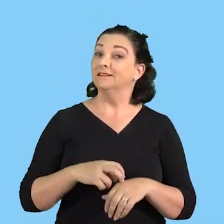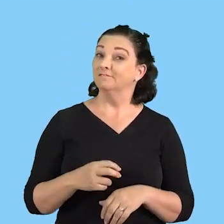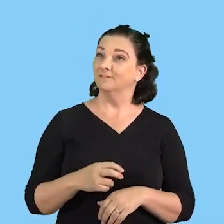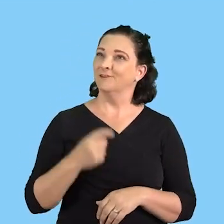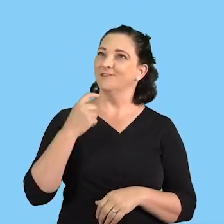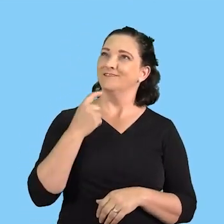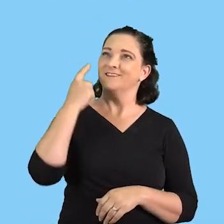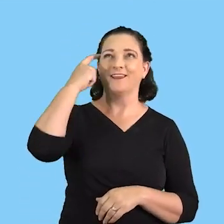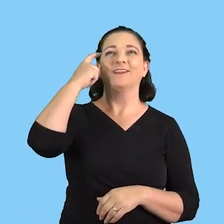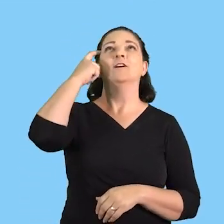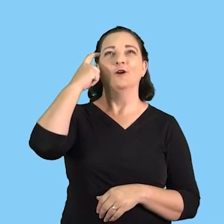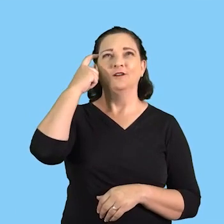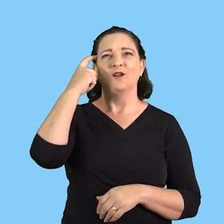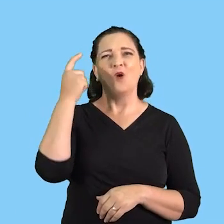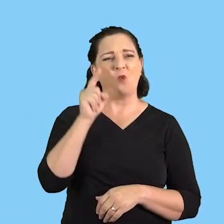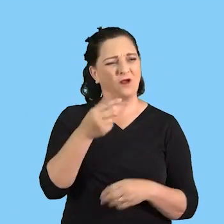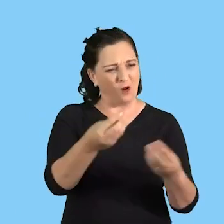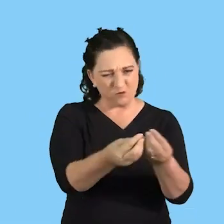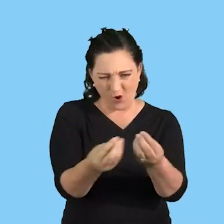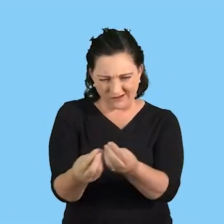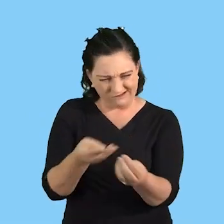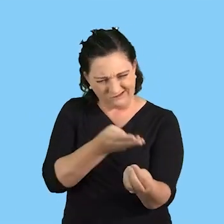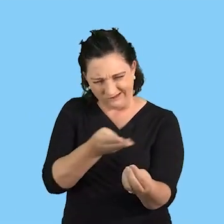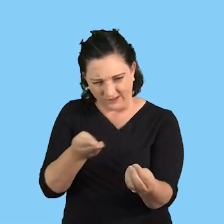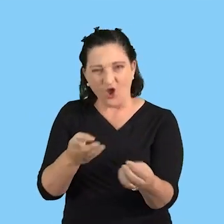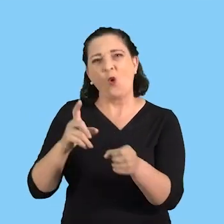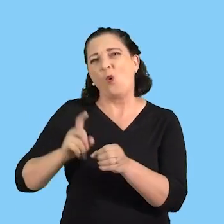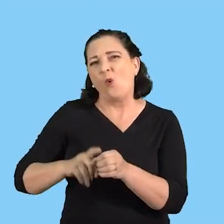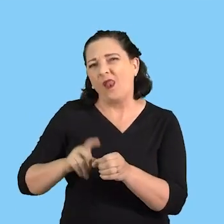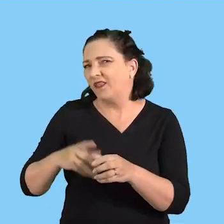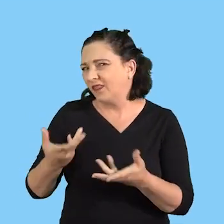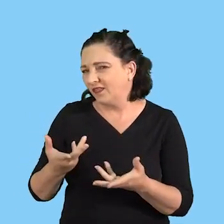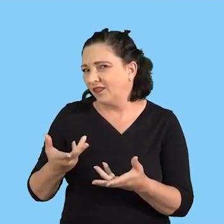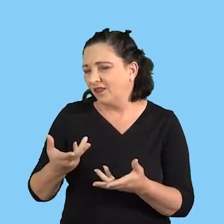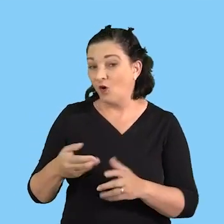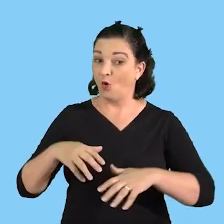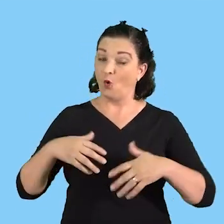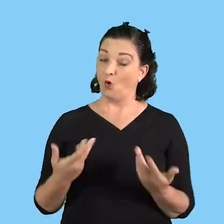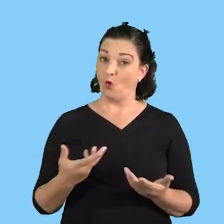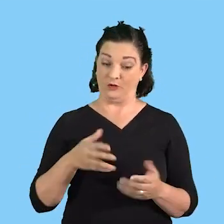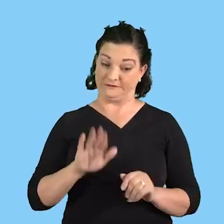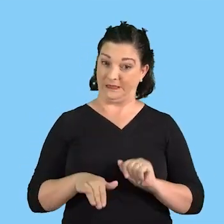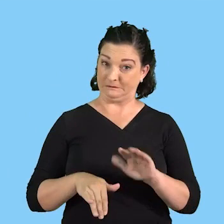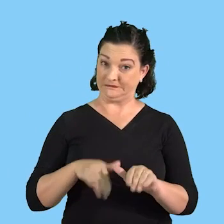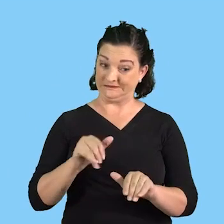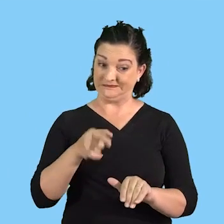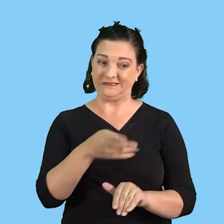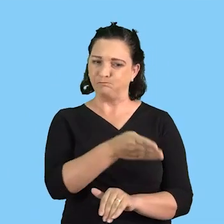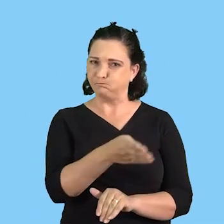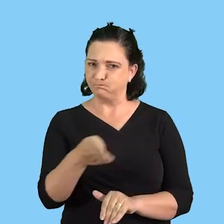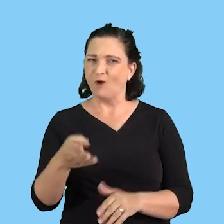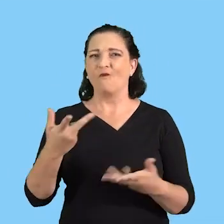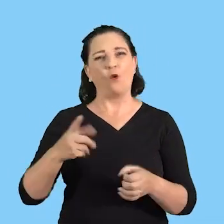ask yourself, what makes these products quality? Or what are the steps that have been taken to make sure that these